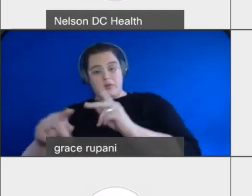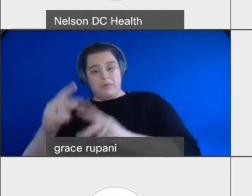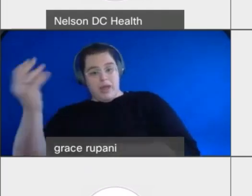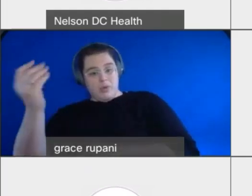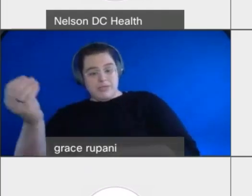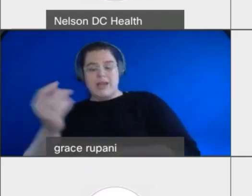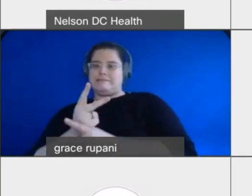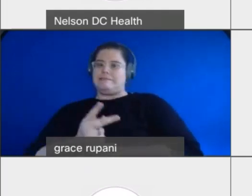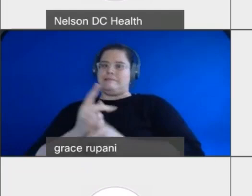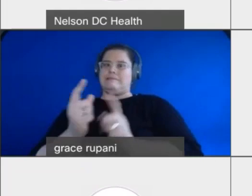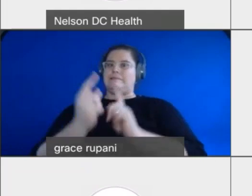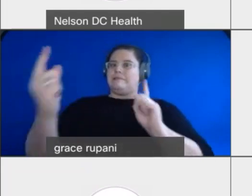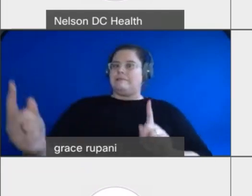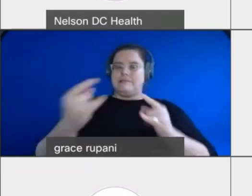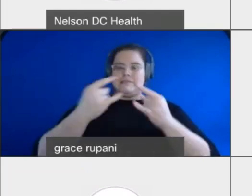regularly. And,